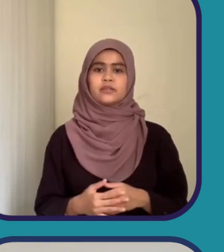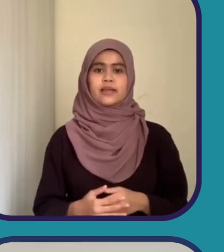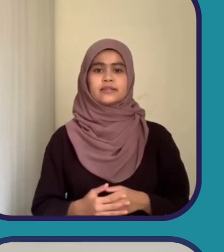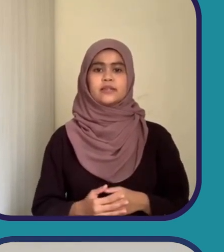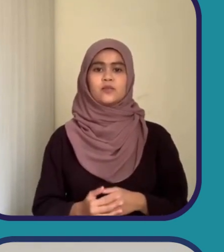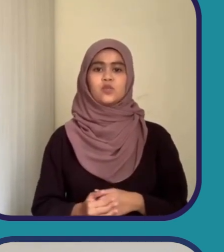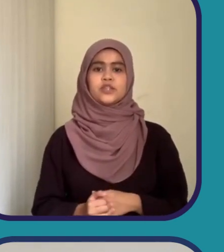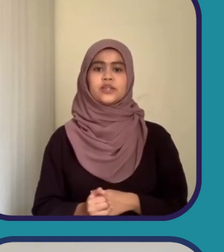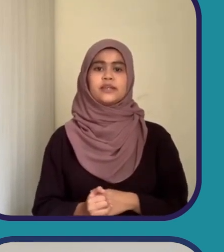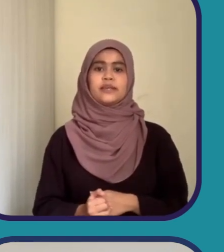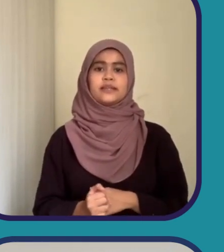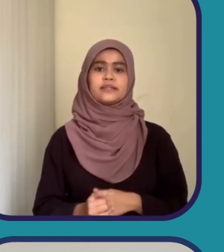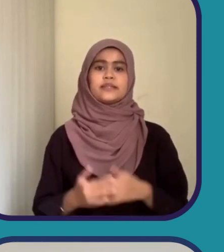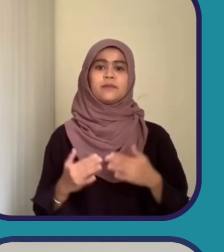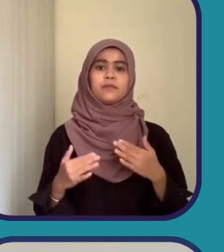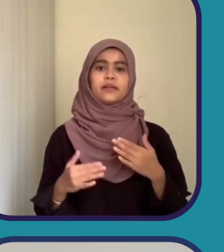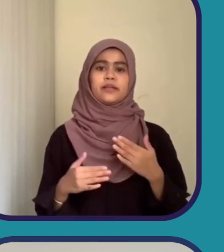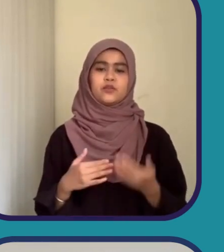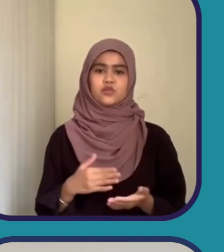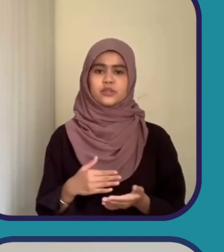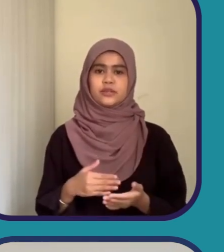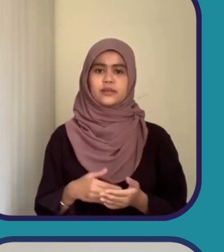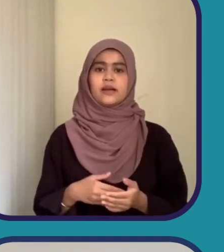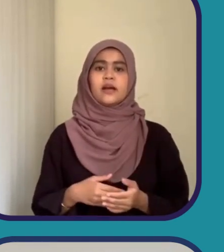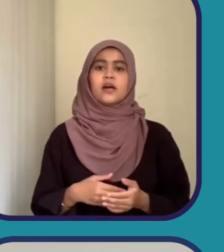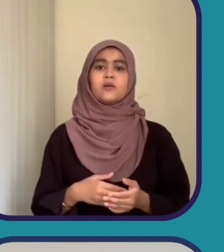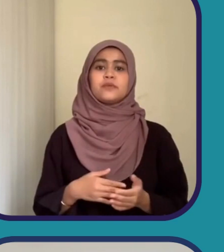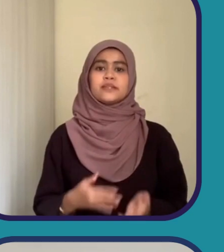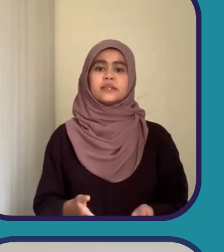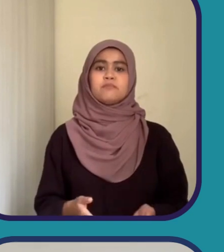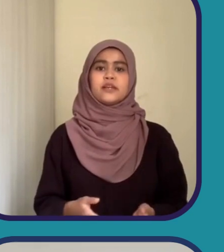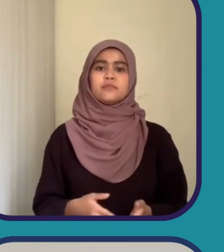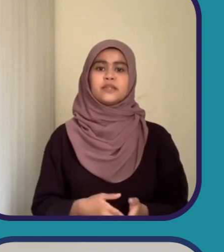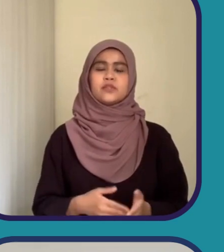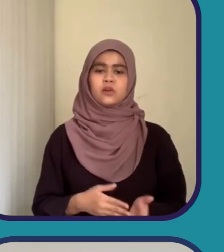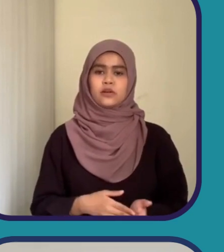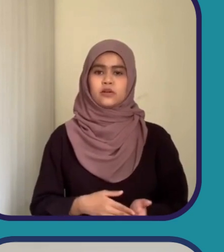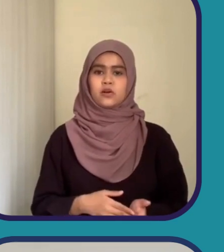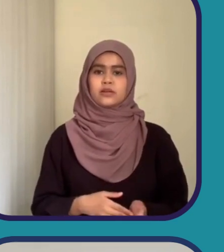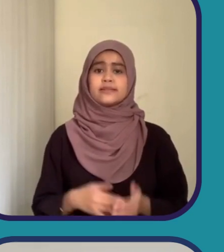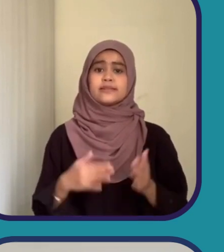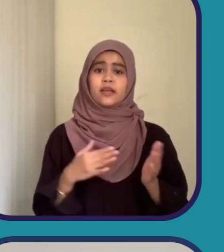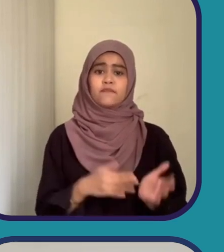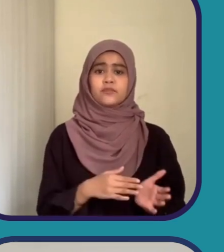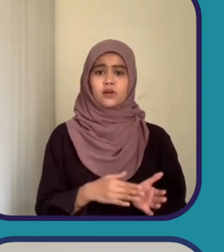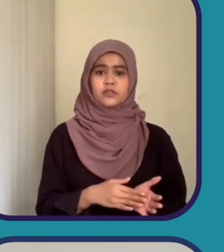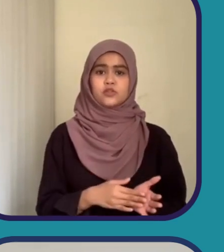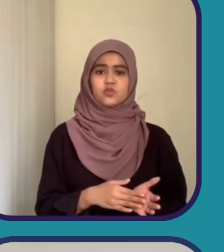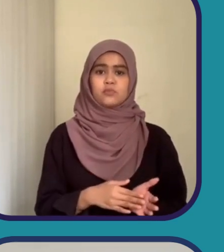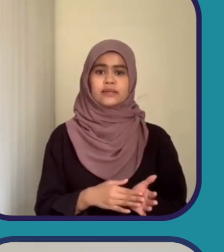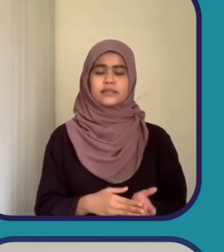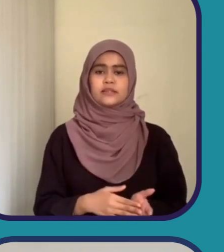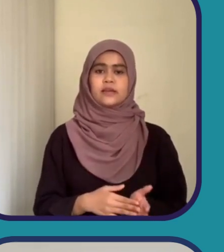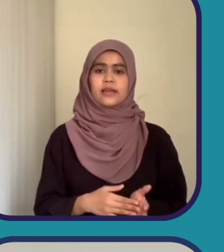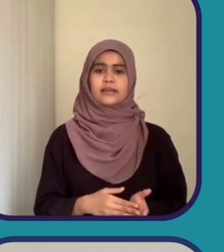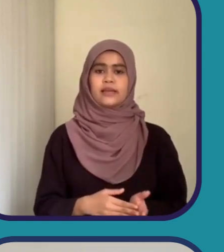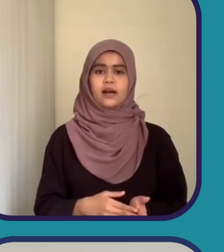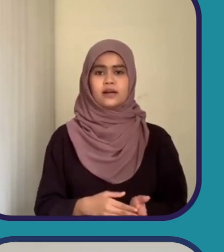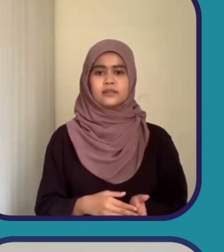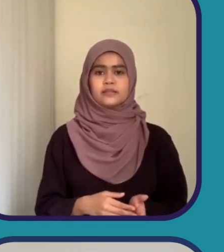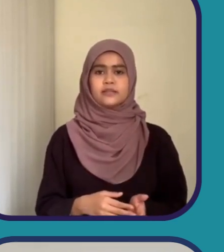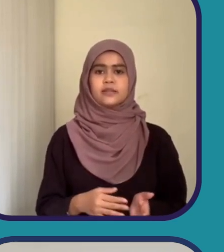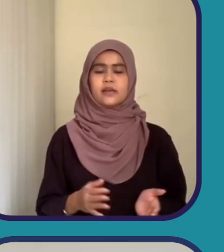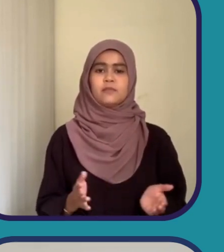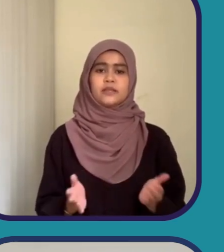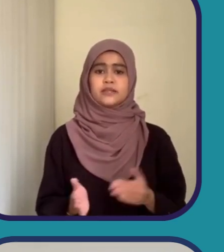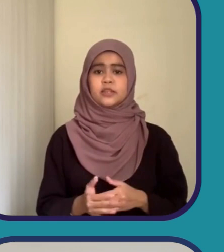the context in which it is typically used. A person must be taught or self-taught to master and